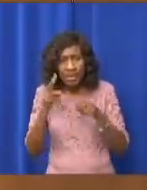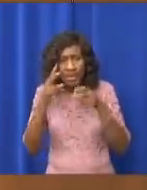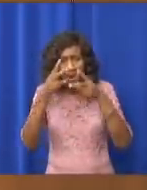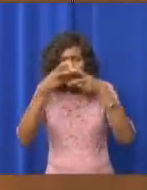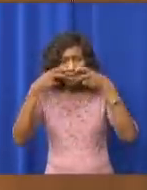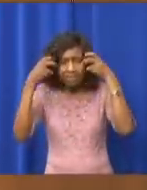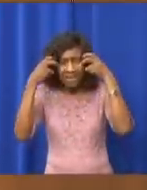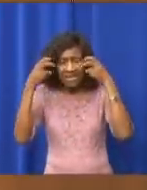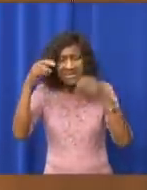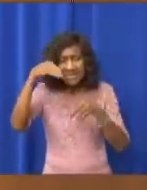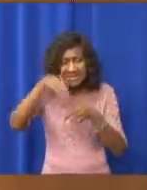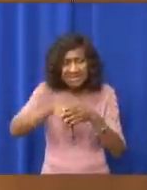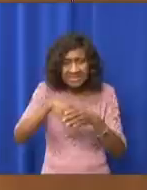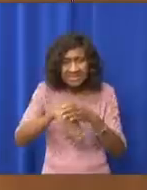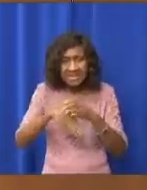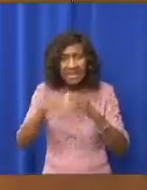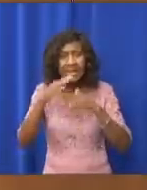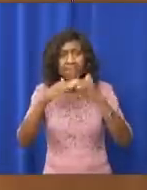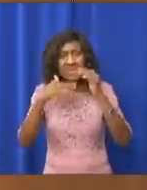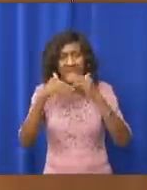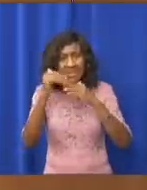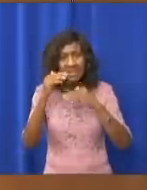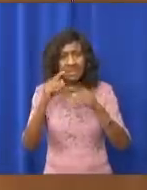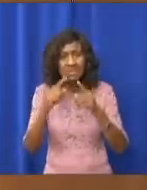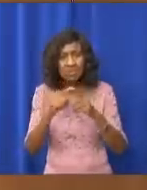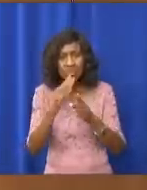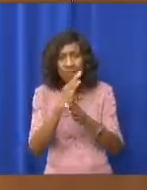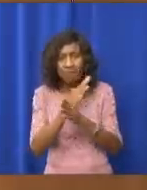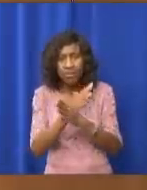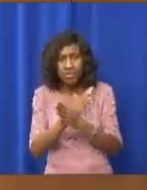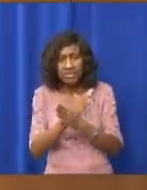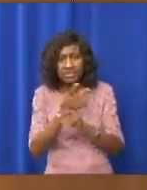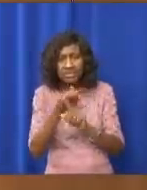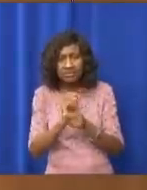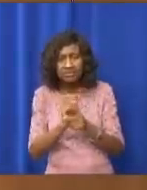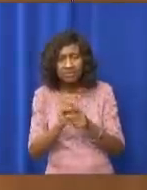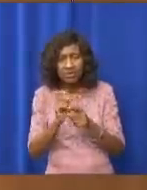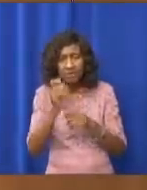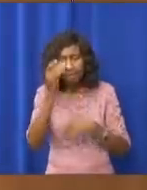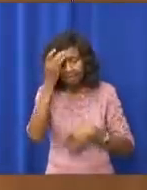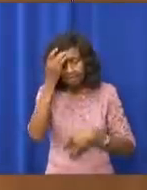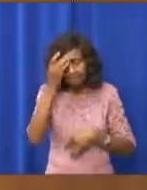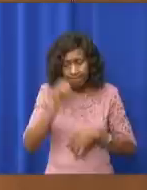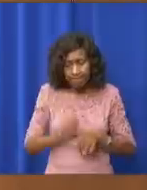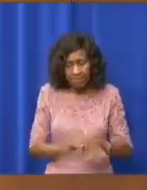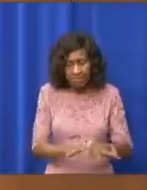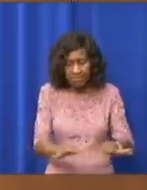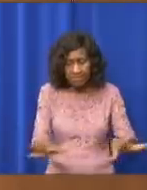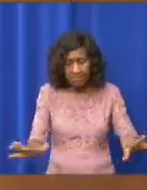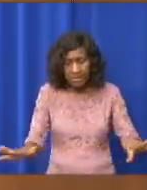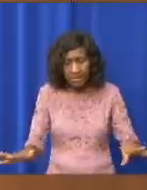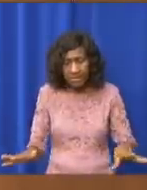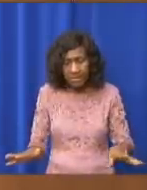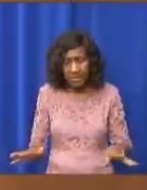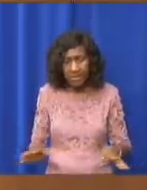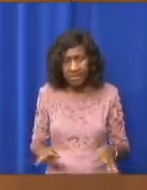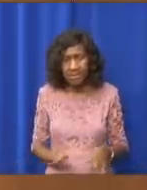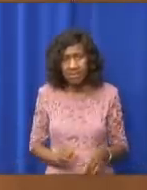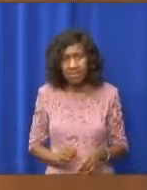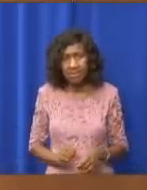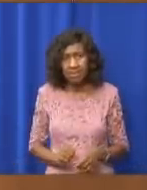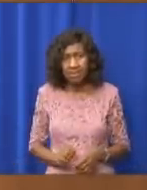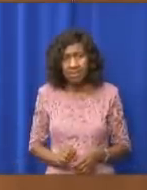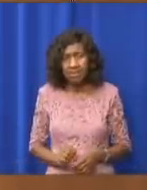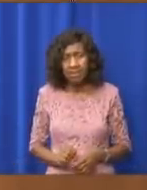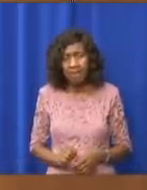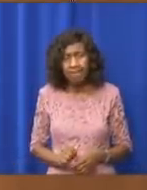include banks, in order to protect from any potential of spread from one person to another. If I may, now that I've